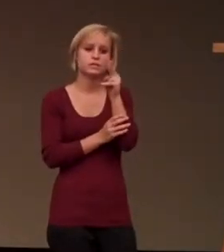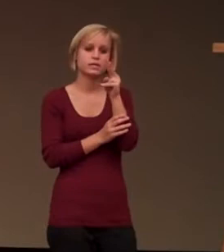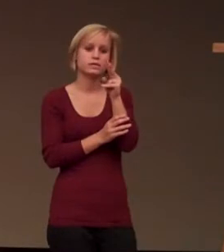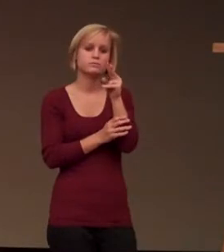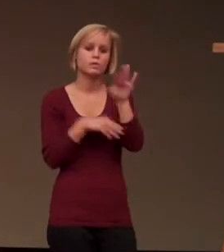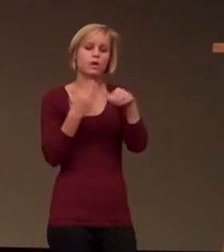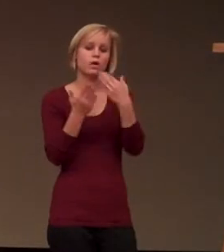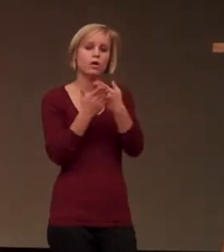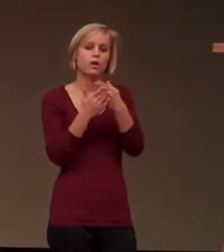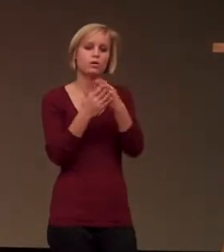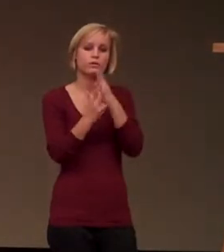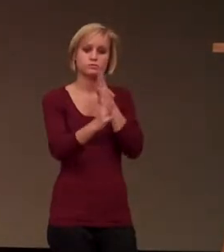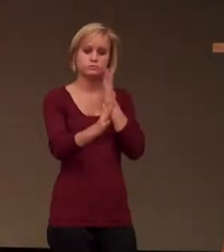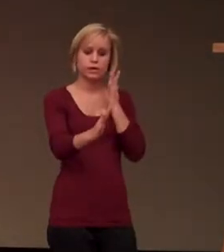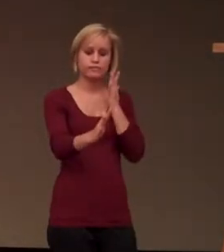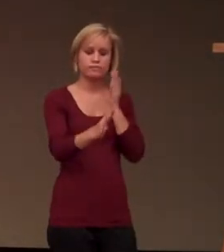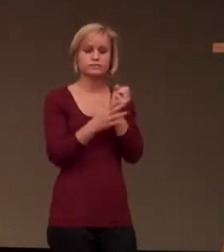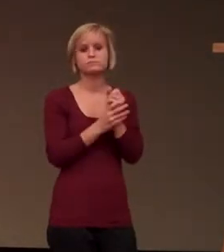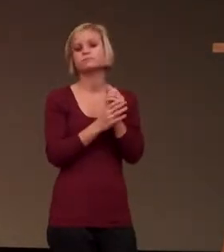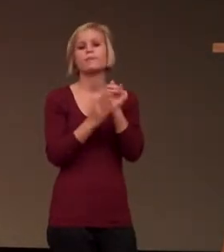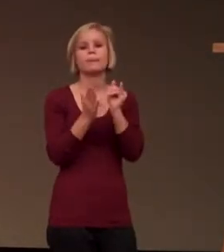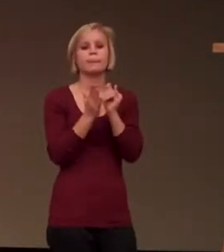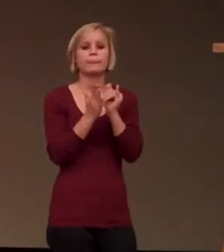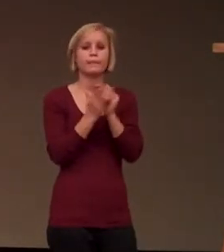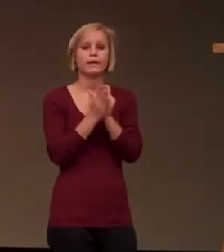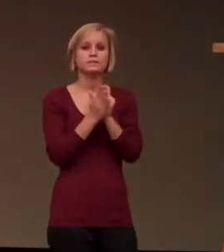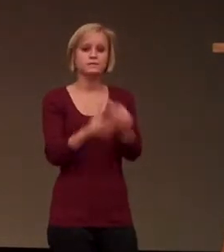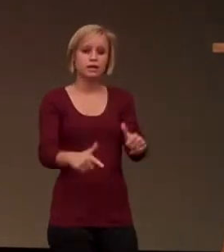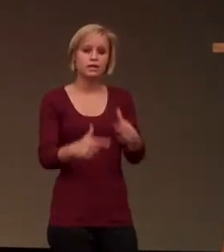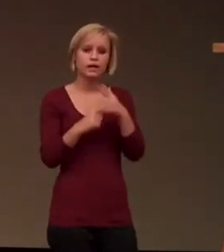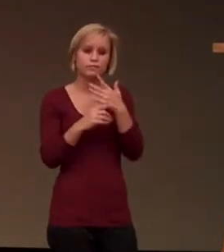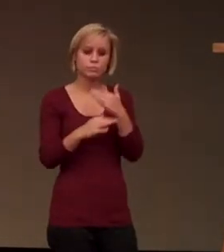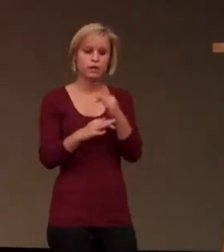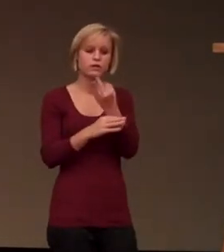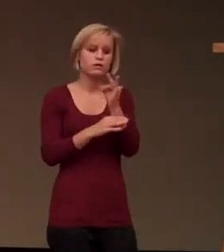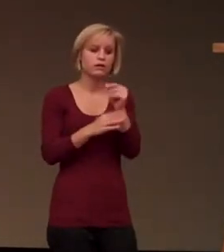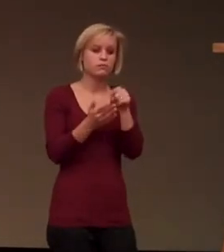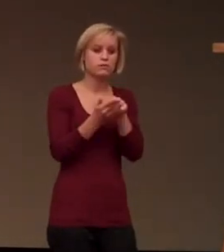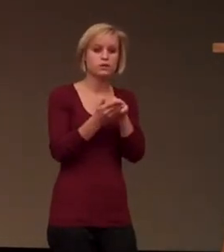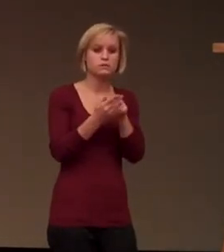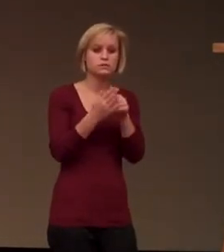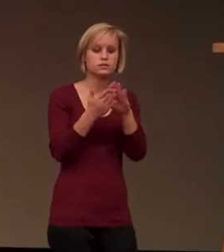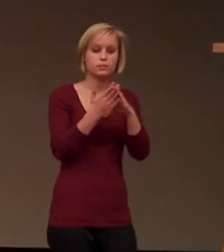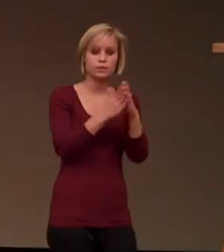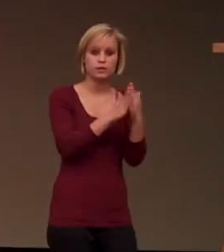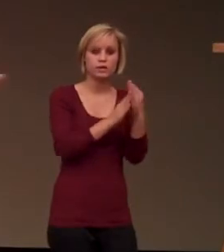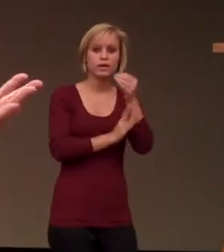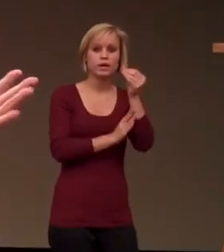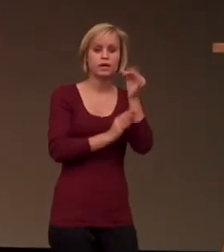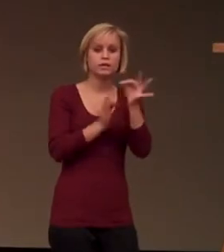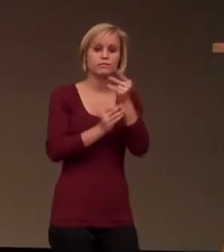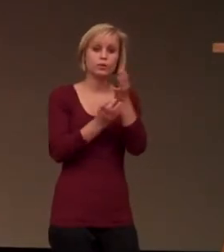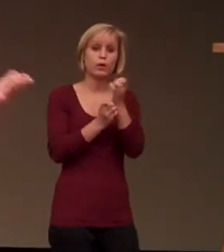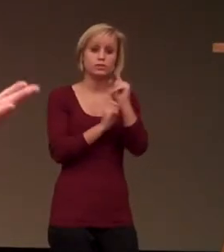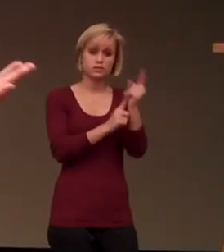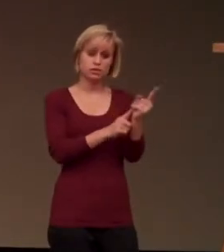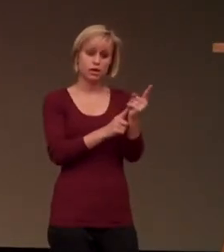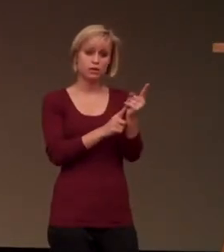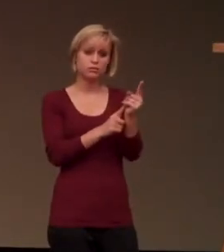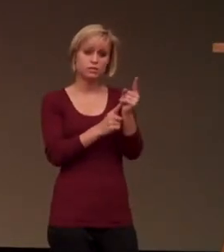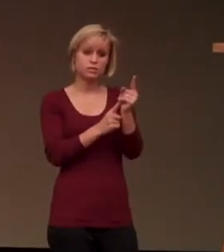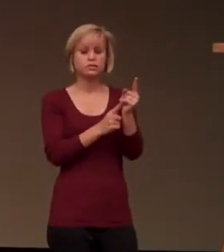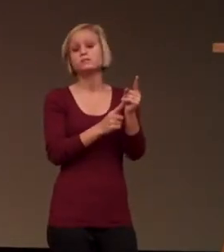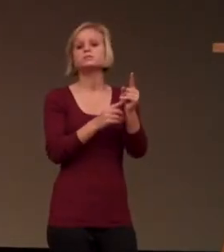this traffic on. That's the lifeblood of this community. And if you wanted to go to